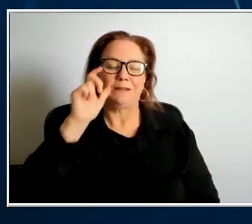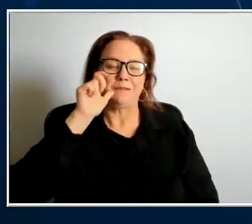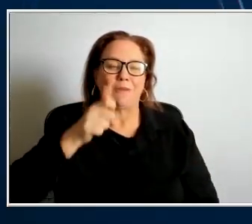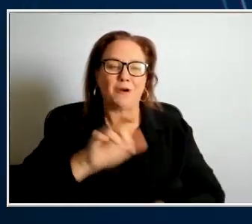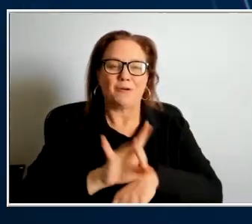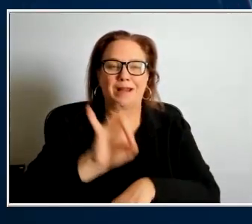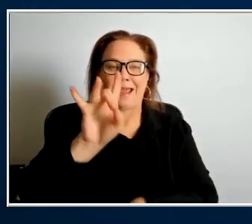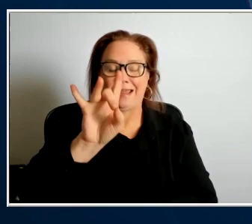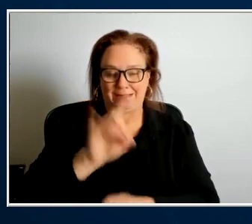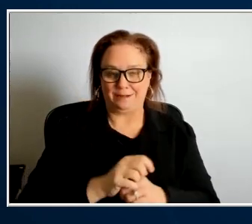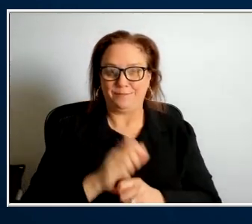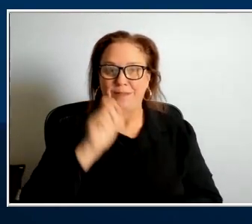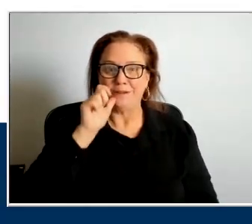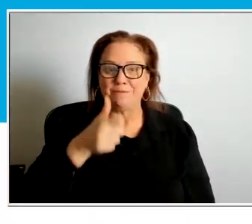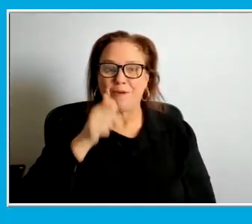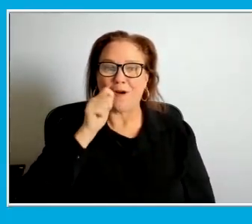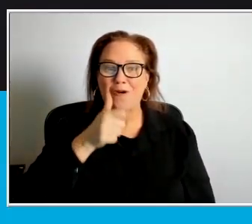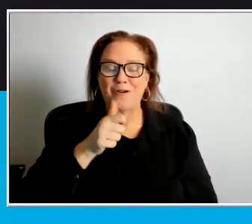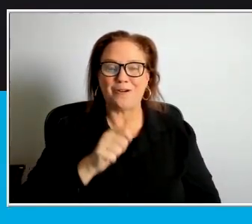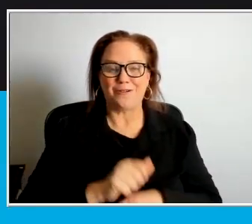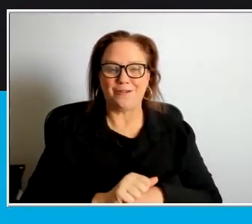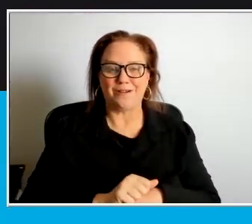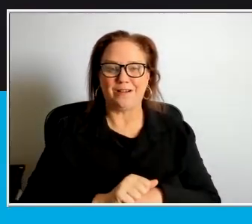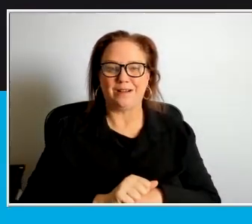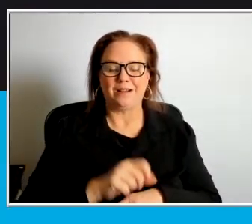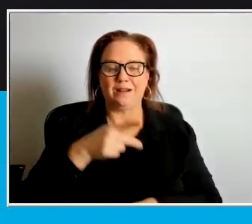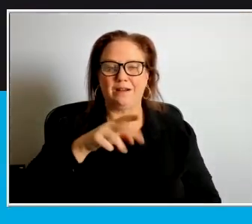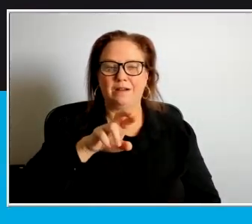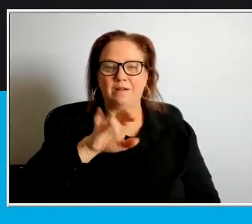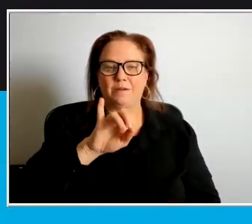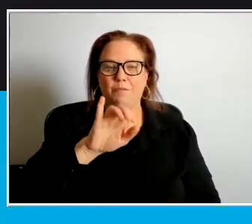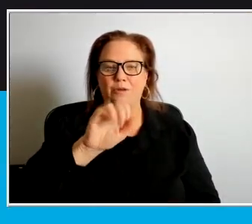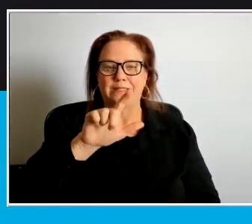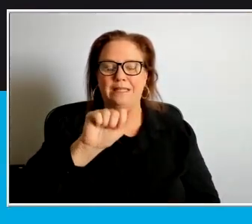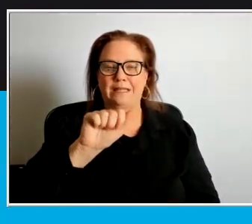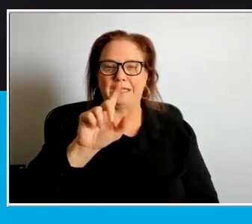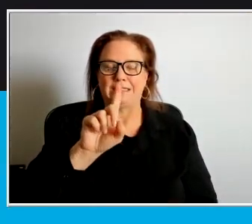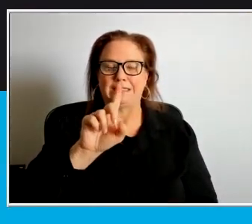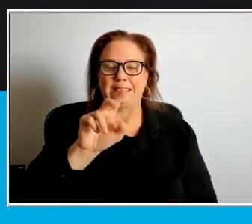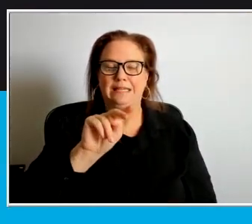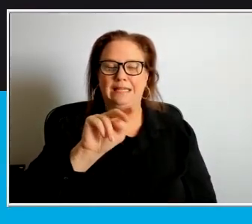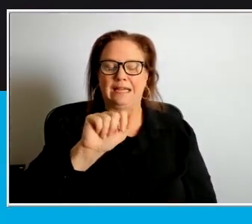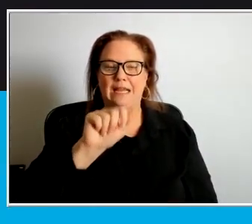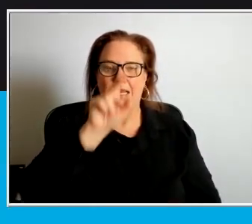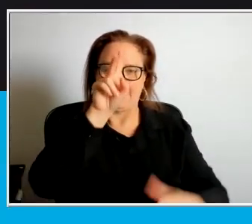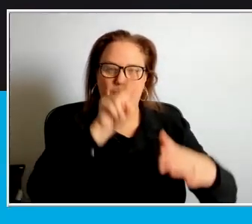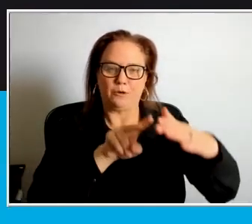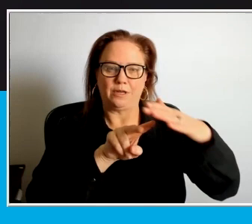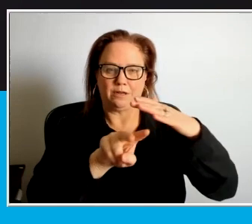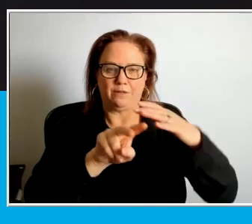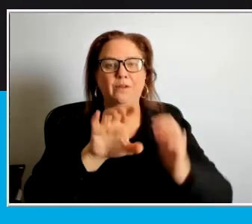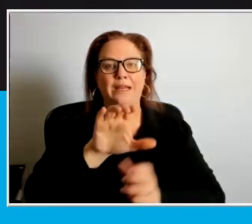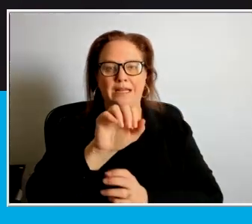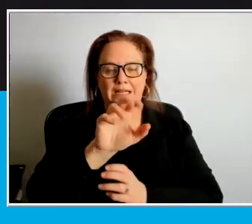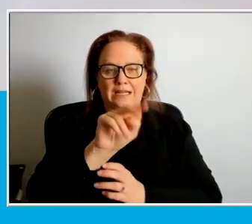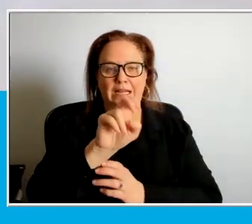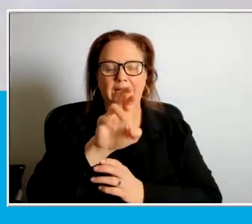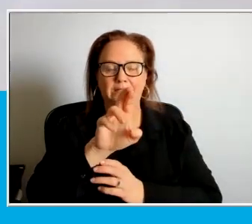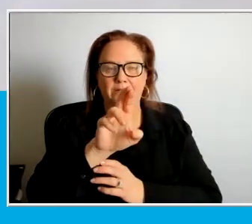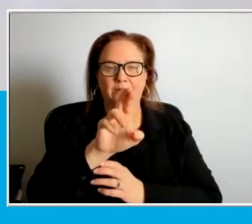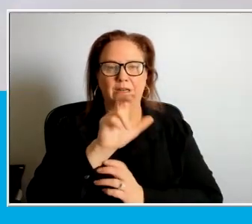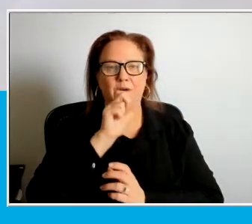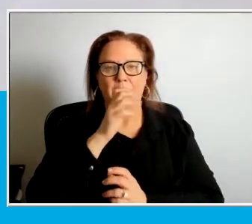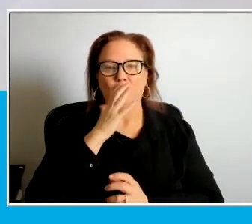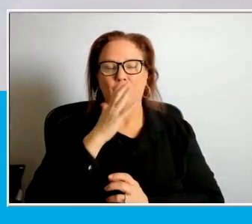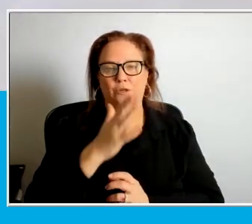up tomorrow on the Morning Medical Update, Priscilla Brattine's DNA predicted her chances of getting cancer, and it wasn't good.